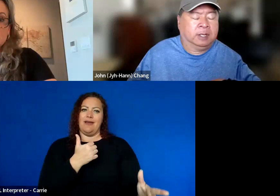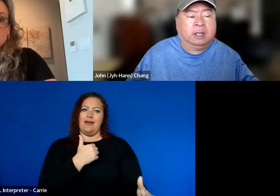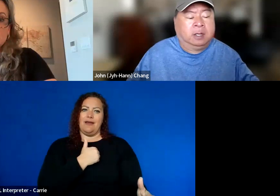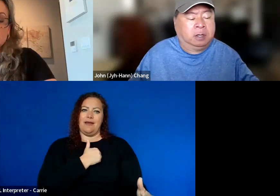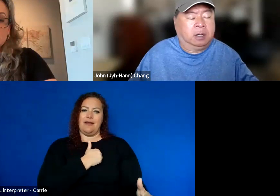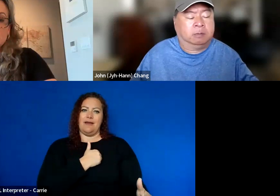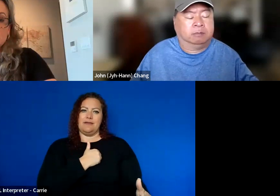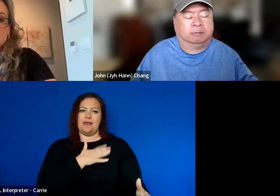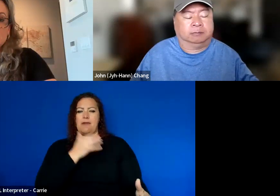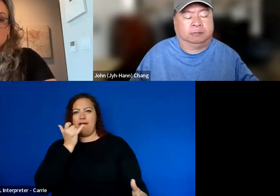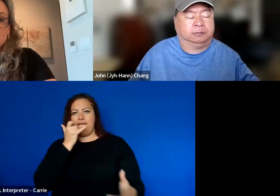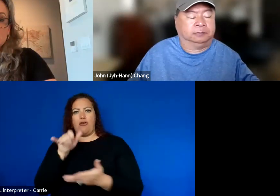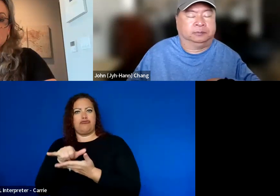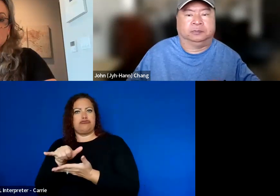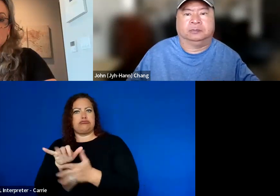off. Um,